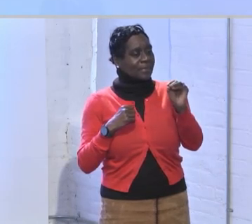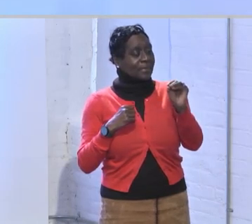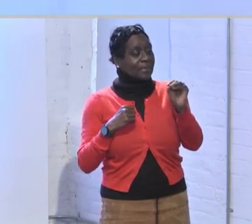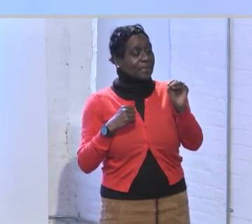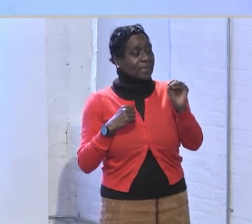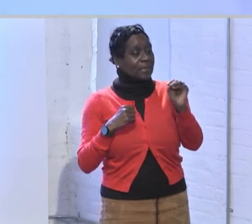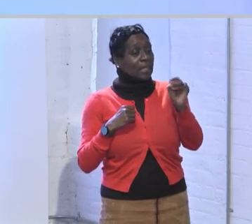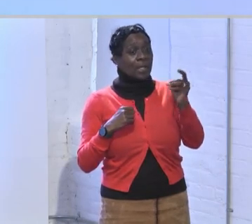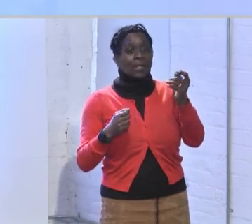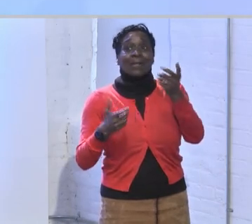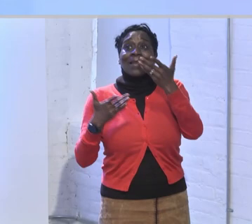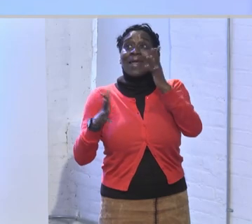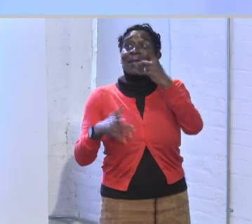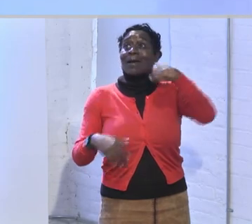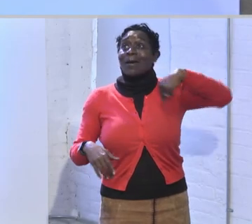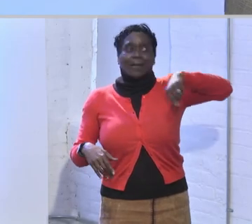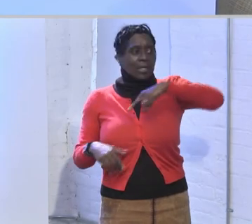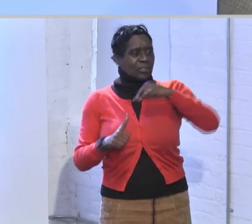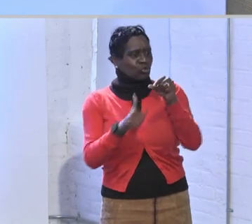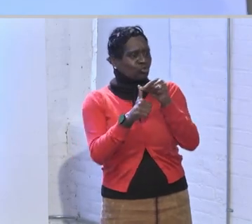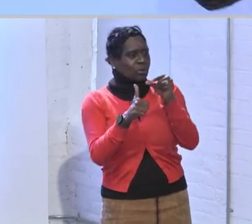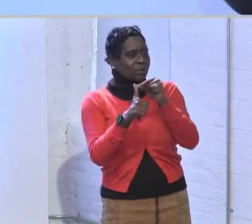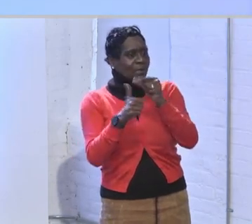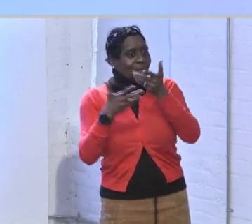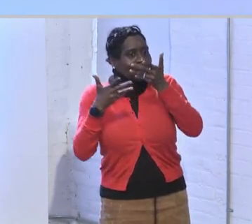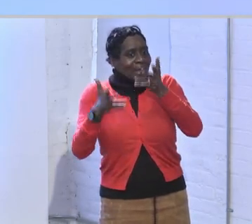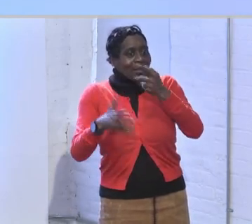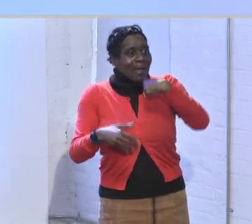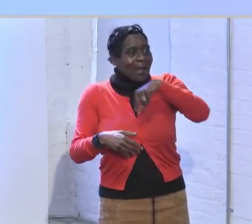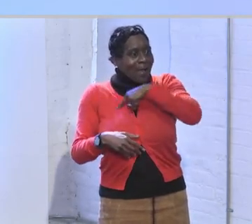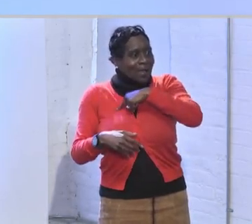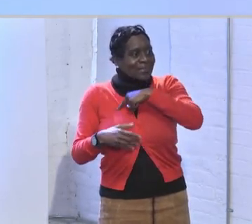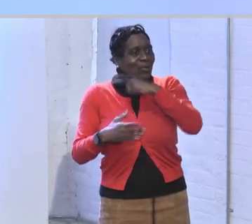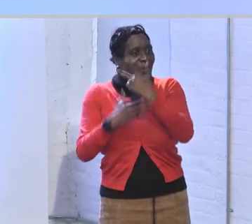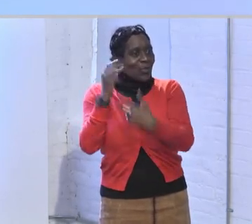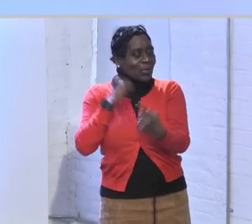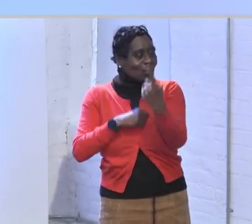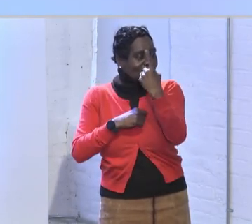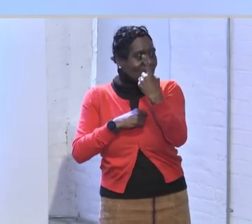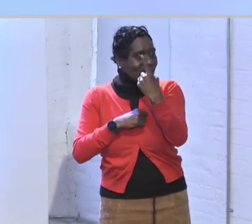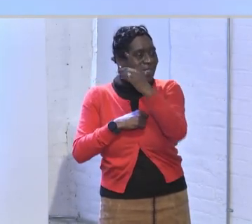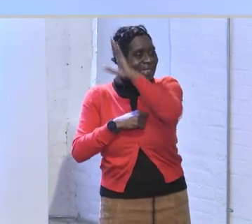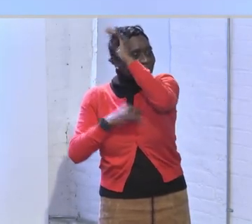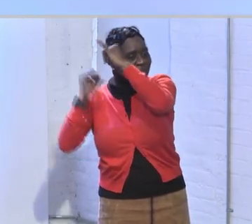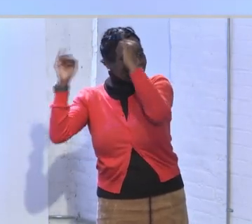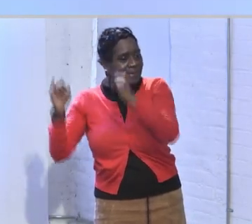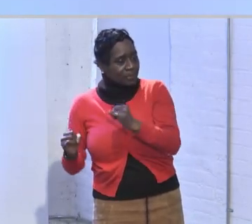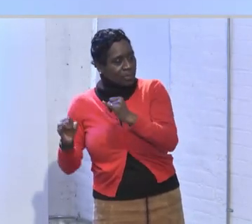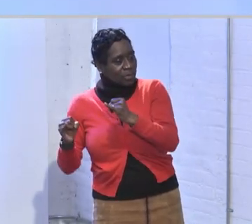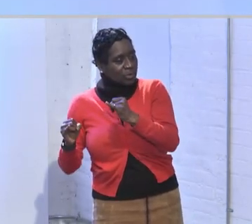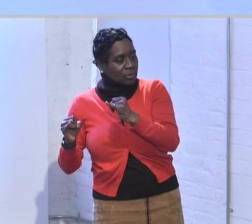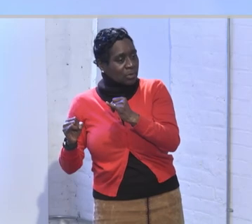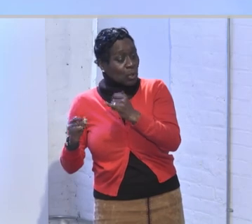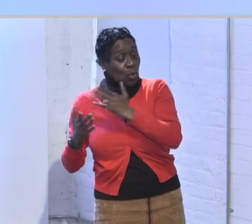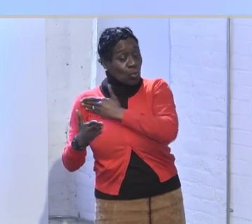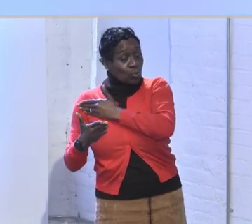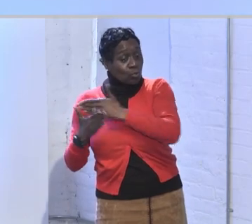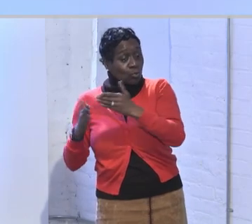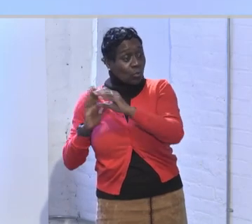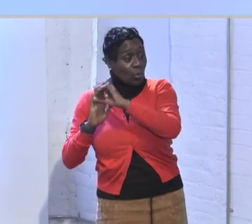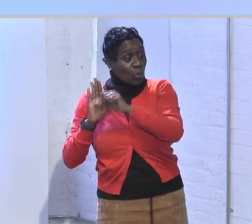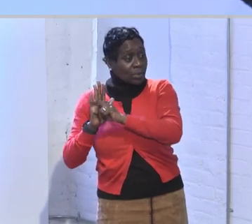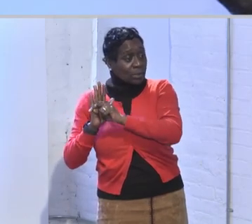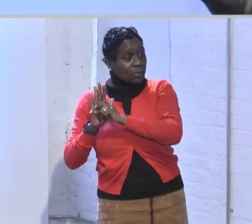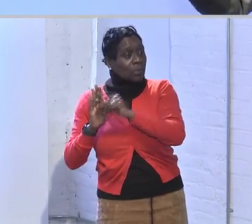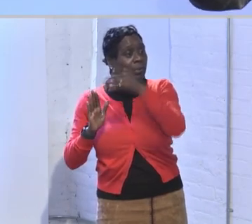Let us, Genesis 1, let us make man in our image. All throughout the Old Testament, you see